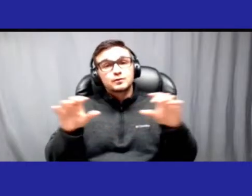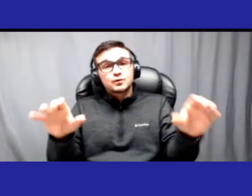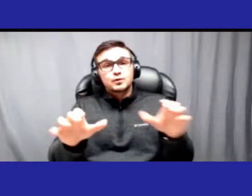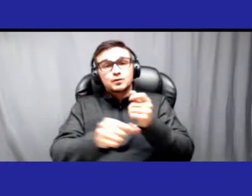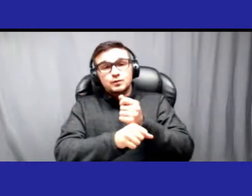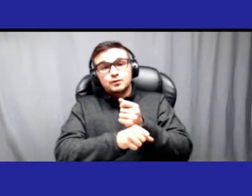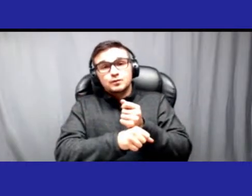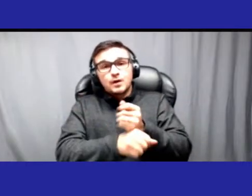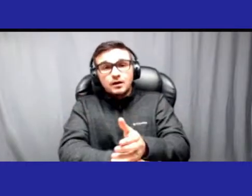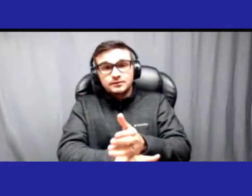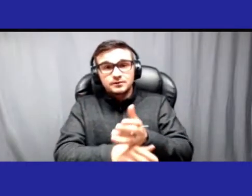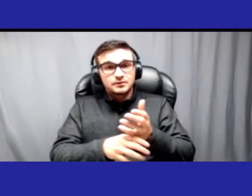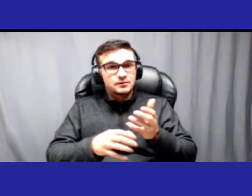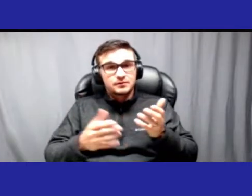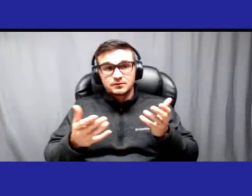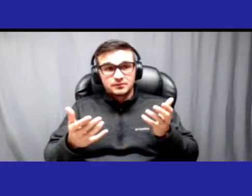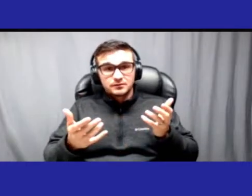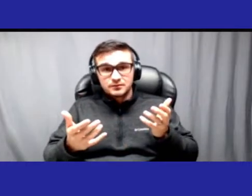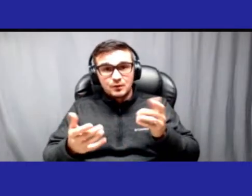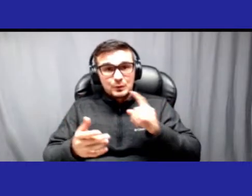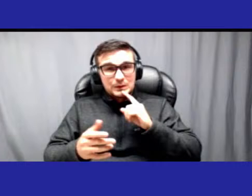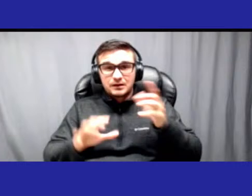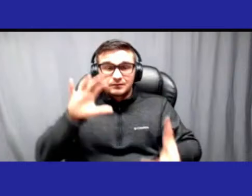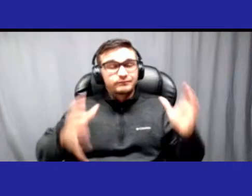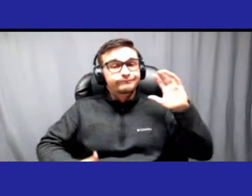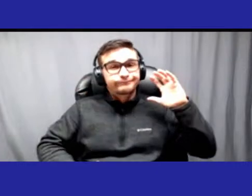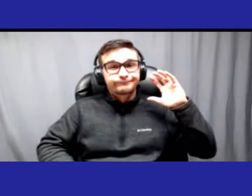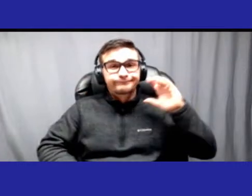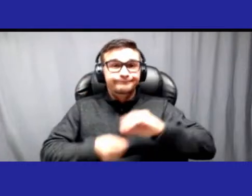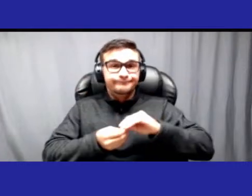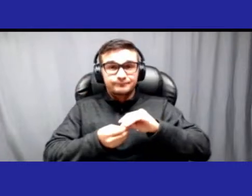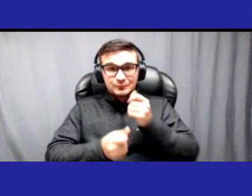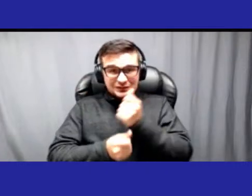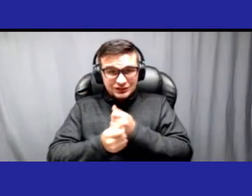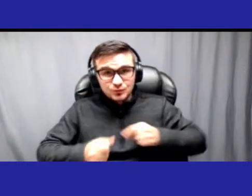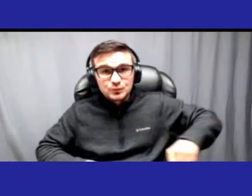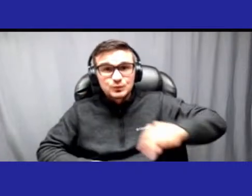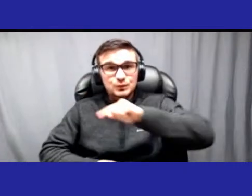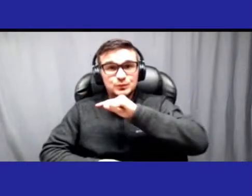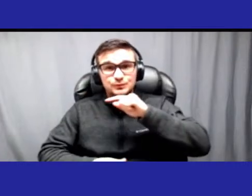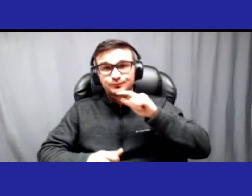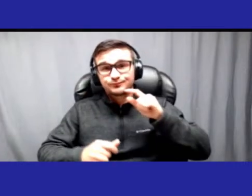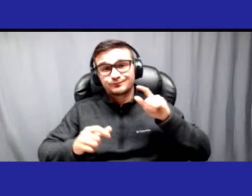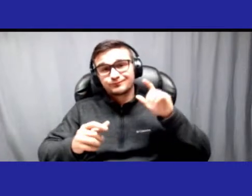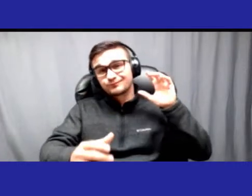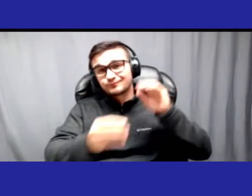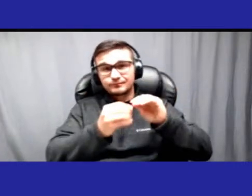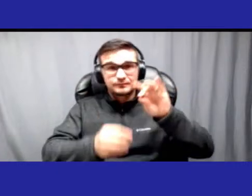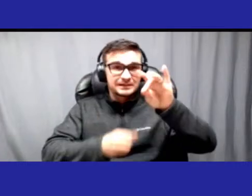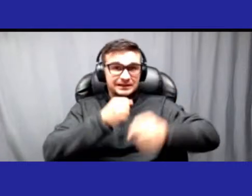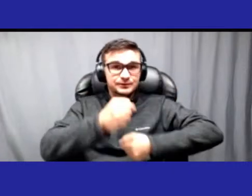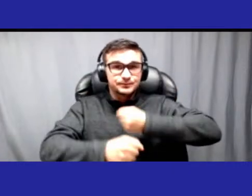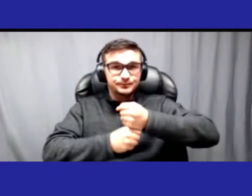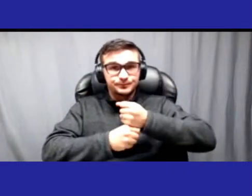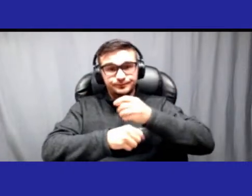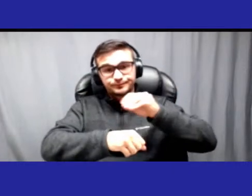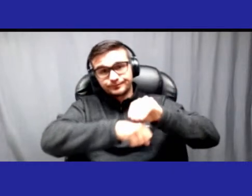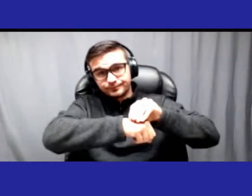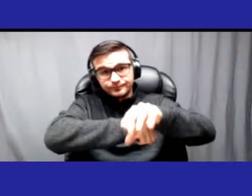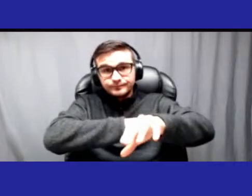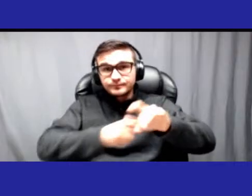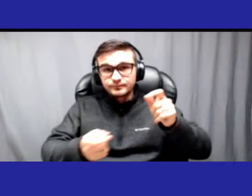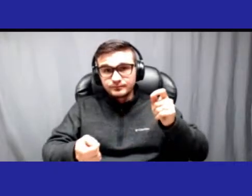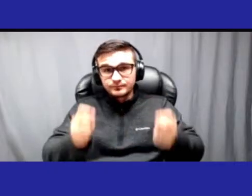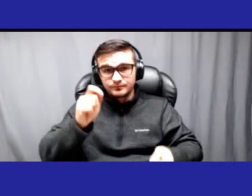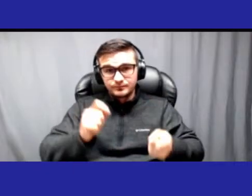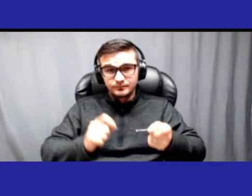It's really the totality of everything that all of us in this room have done over the last 8 years to cause this change, ranging from, even in the